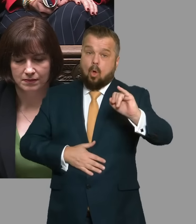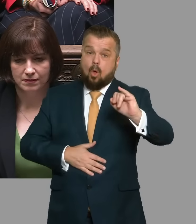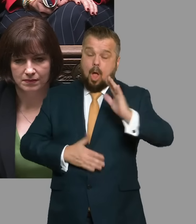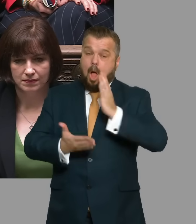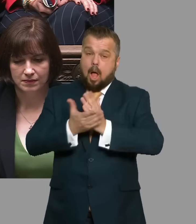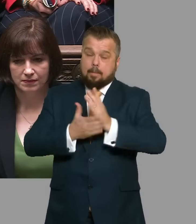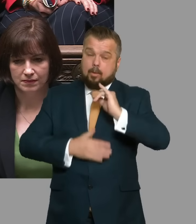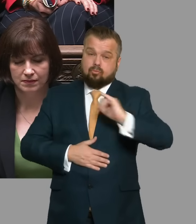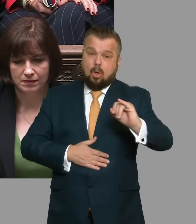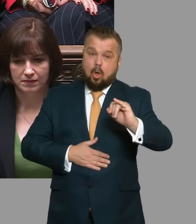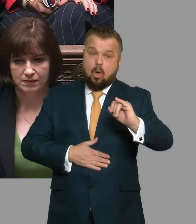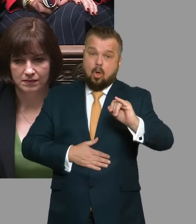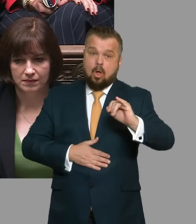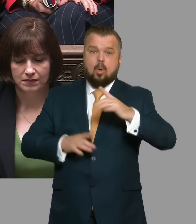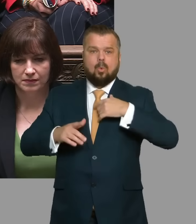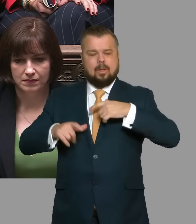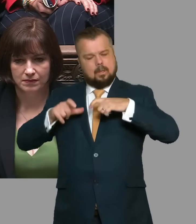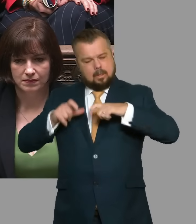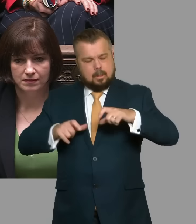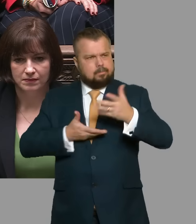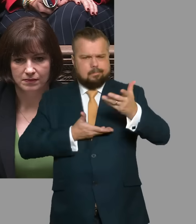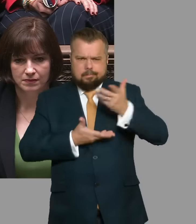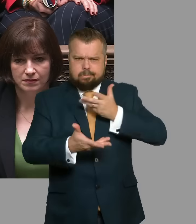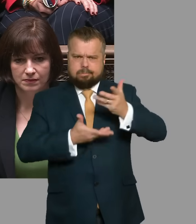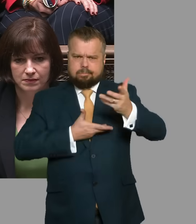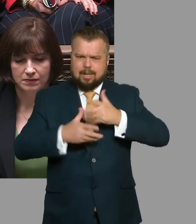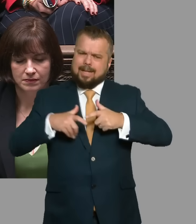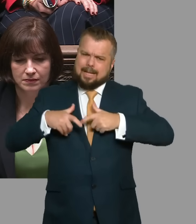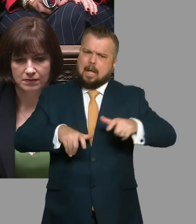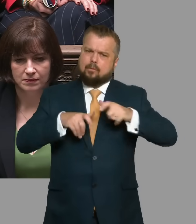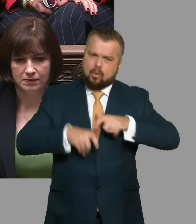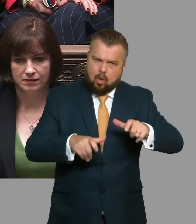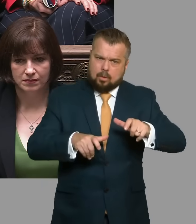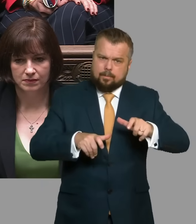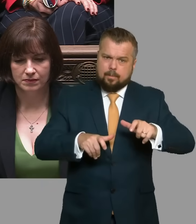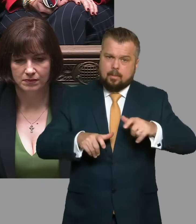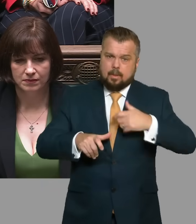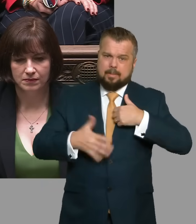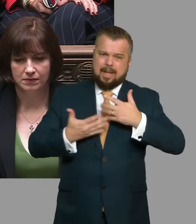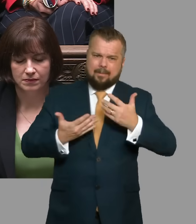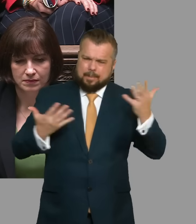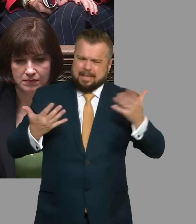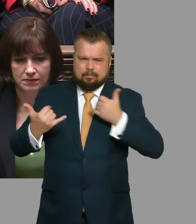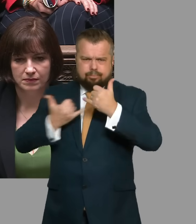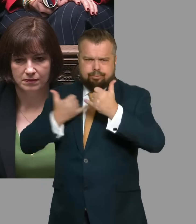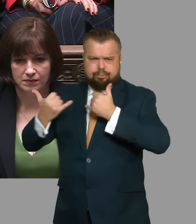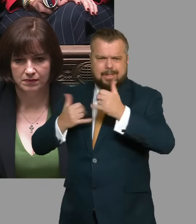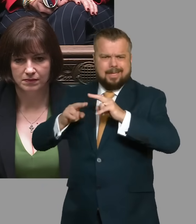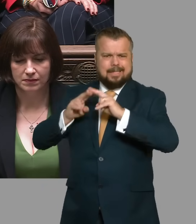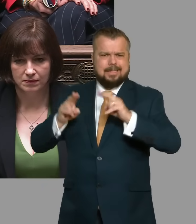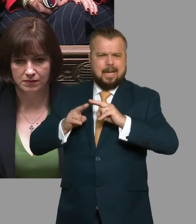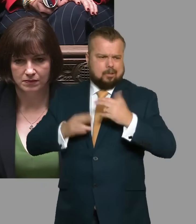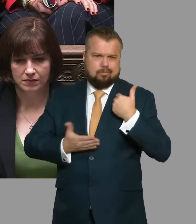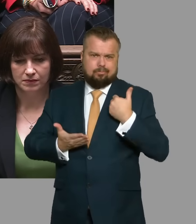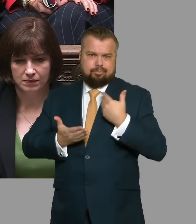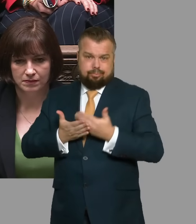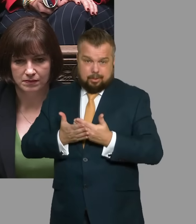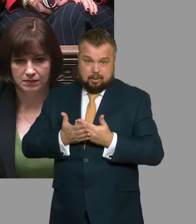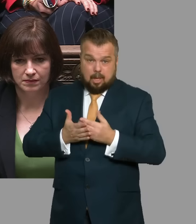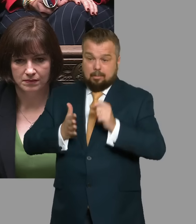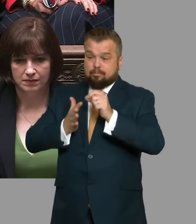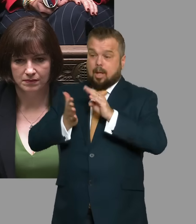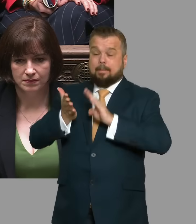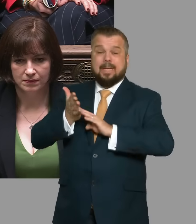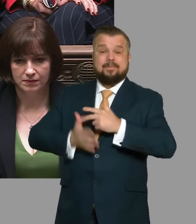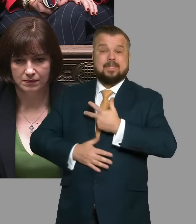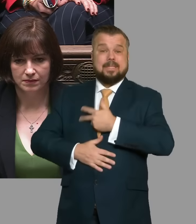Prime Minister of Denmark is coming to the United Kingdom tomorrow for bilateral talks. But I do want to be